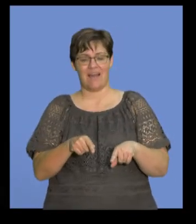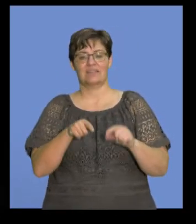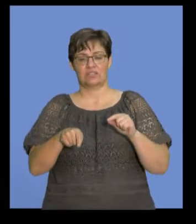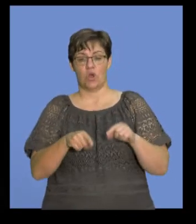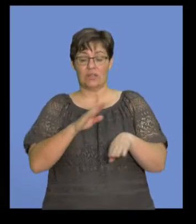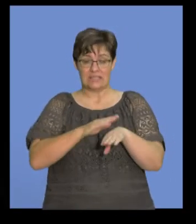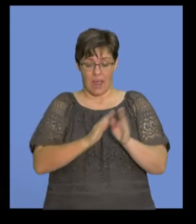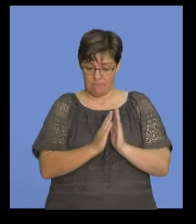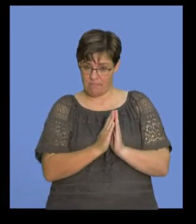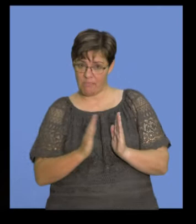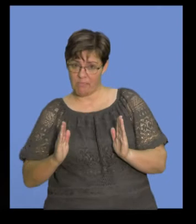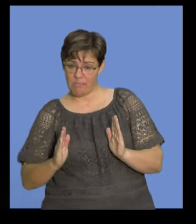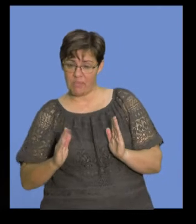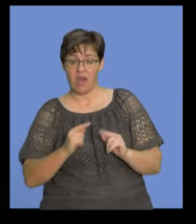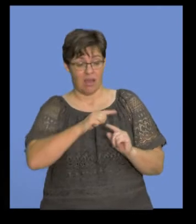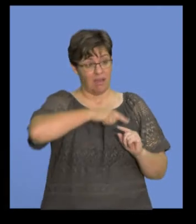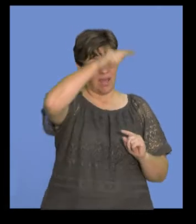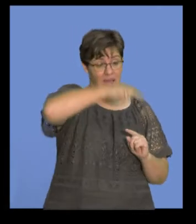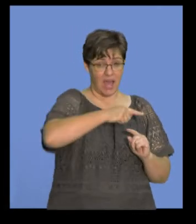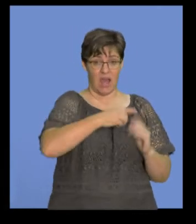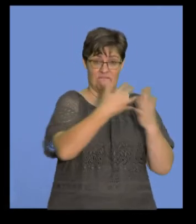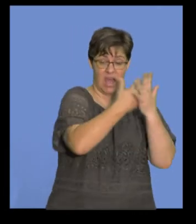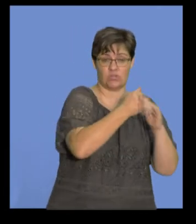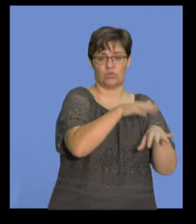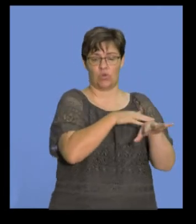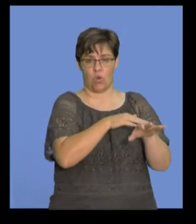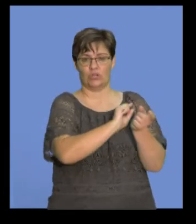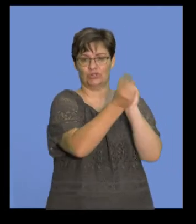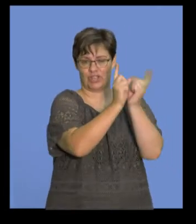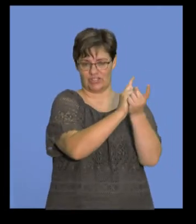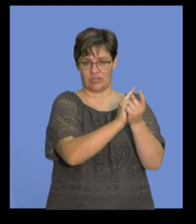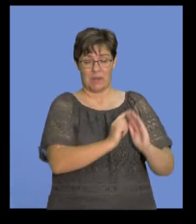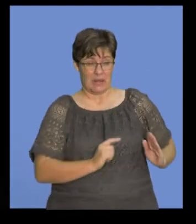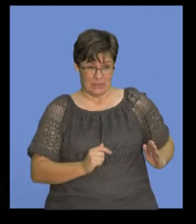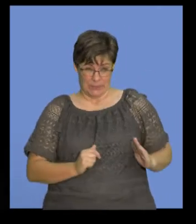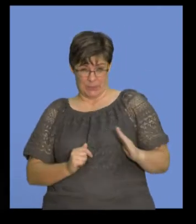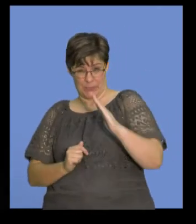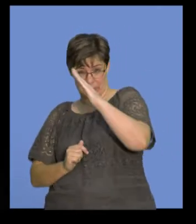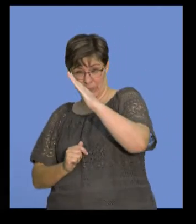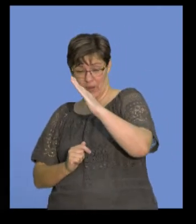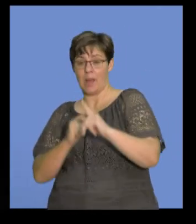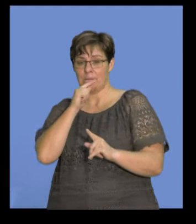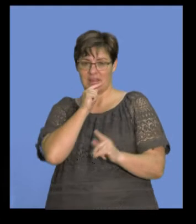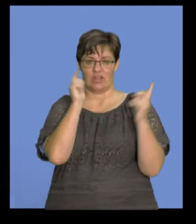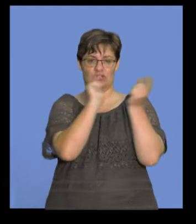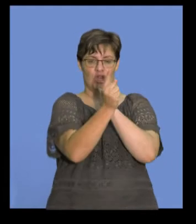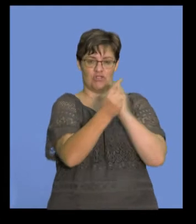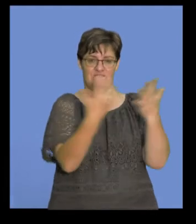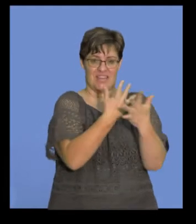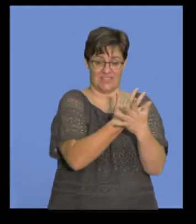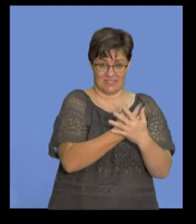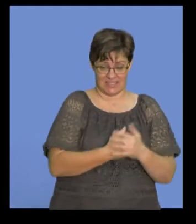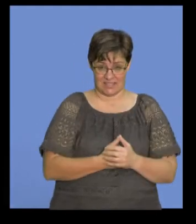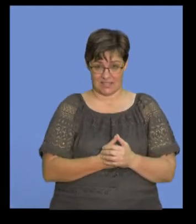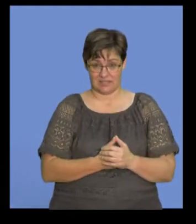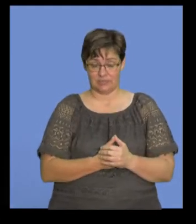going to see that as time progresses, there is a change in the rate of the reaction. So the steeper the graph, the faster